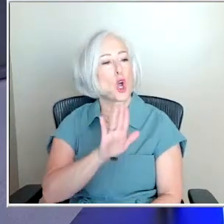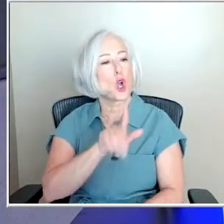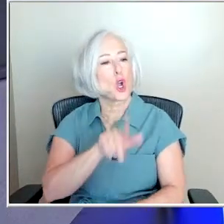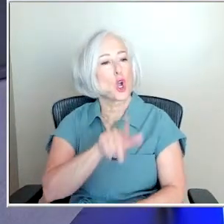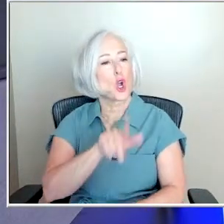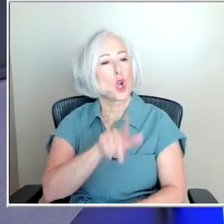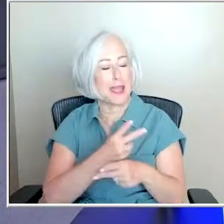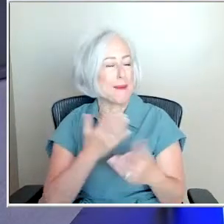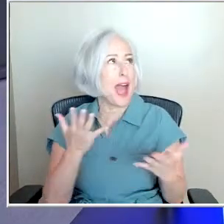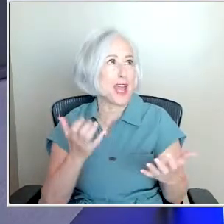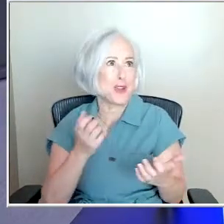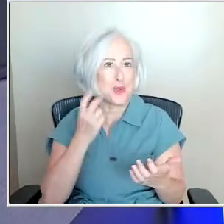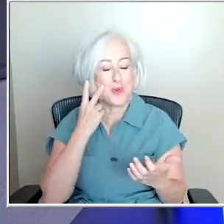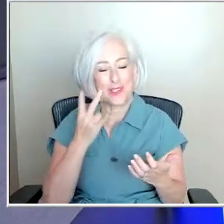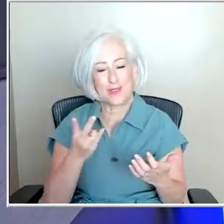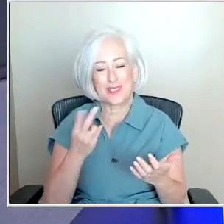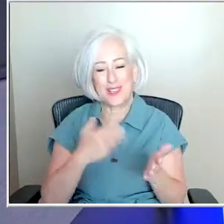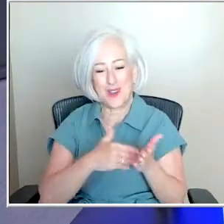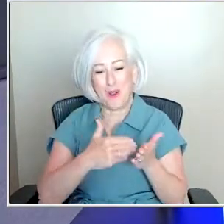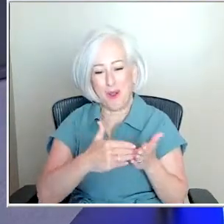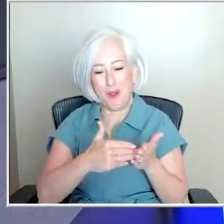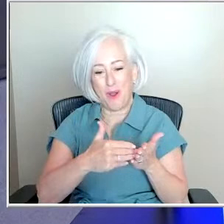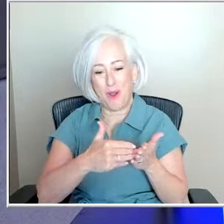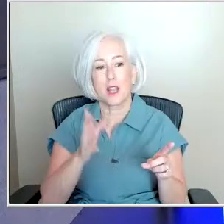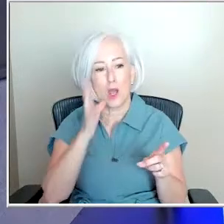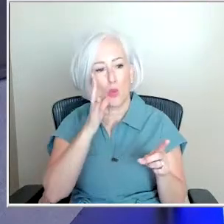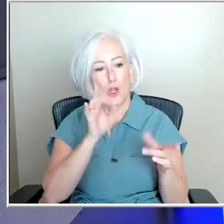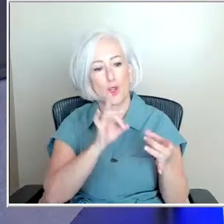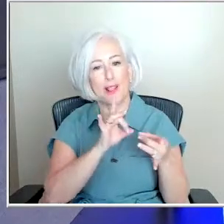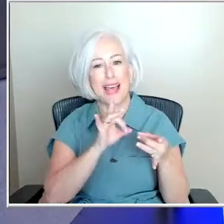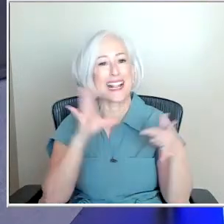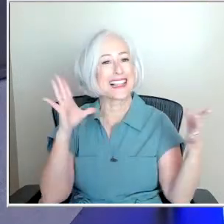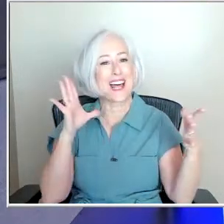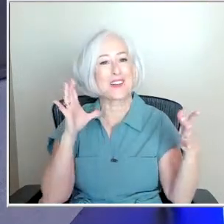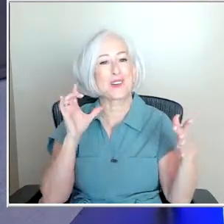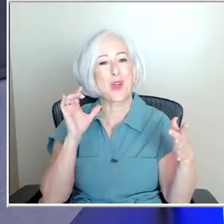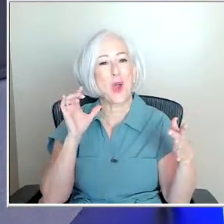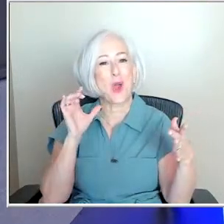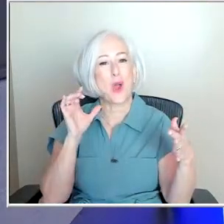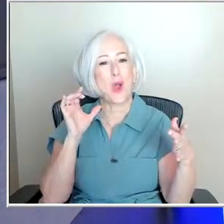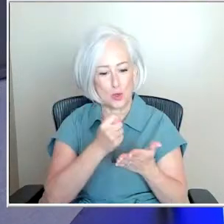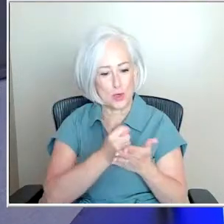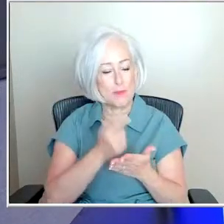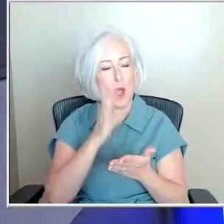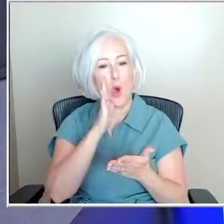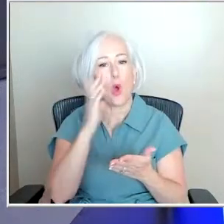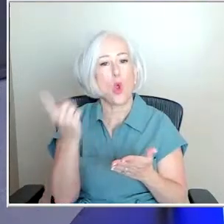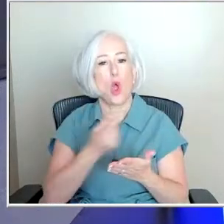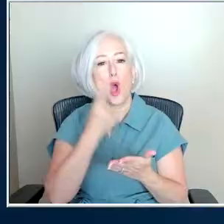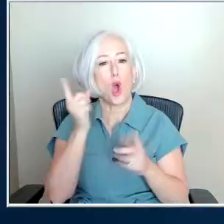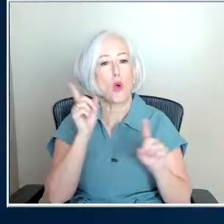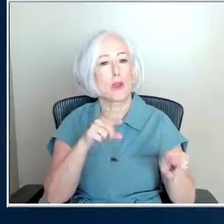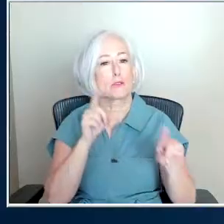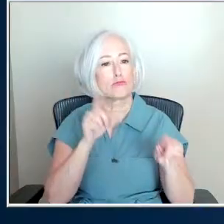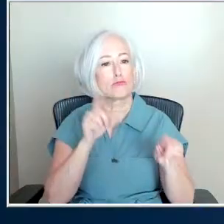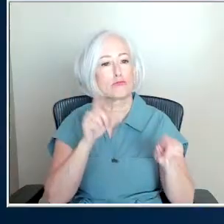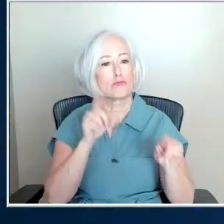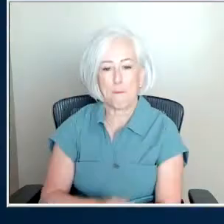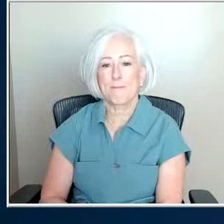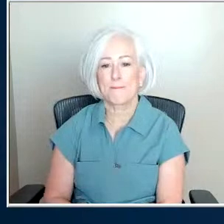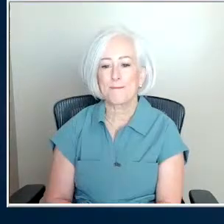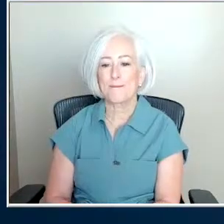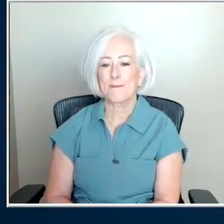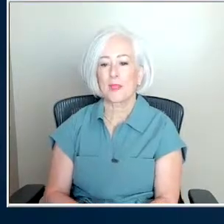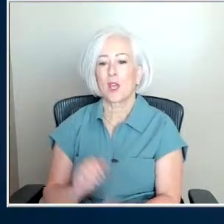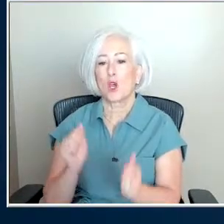in the family, Yes. but are you ever going to just let her go, or will she always be coming back to see you in some fashion? Well, I think with all the things